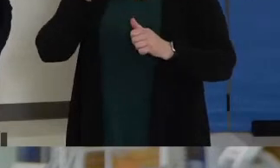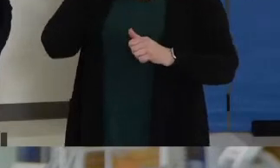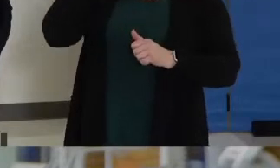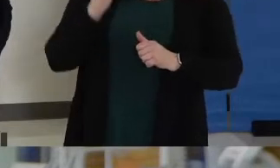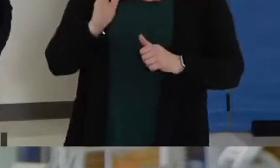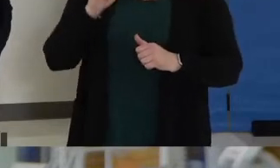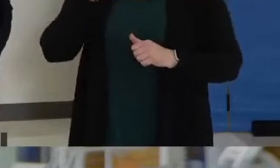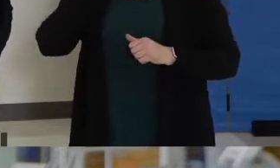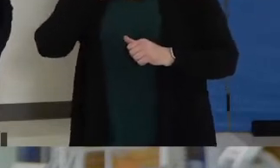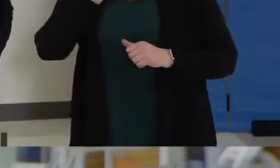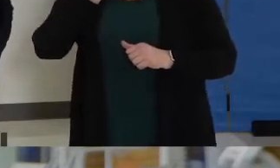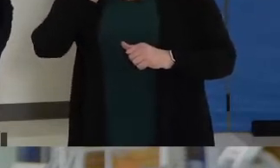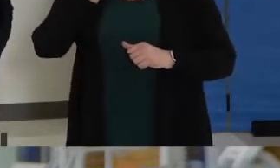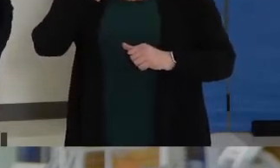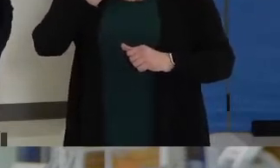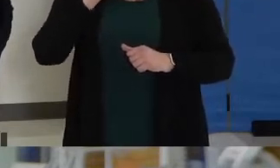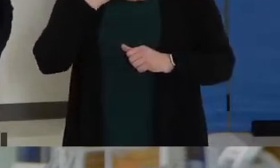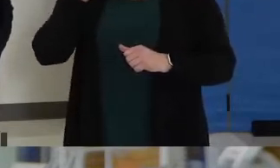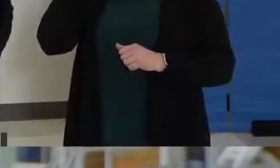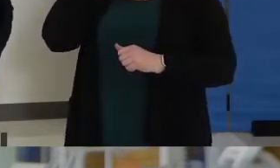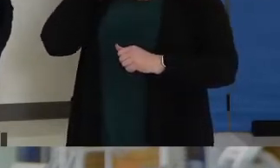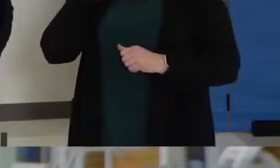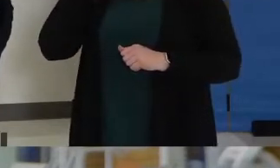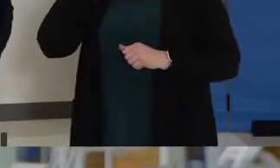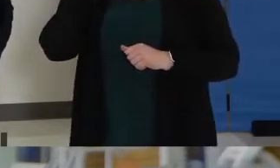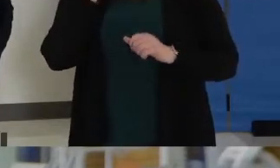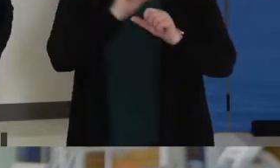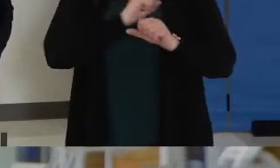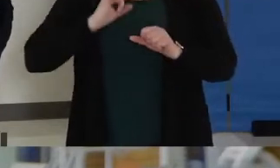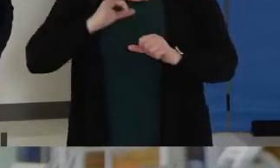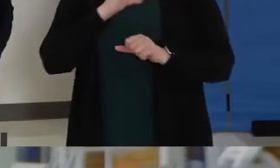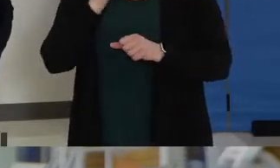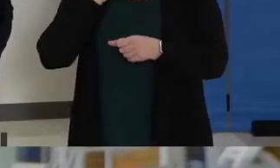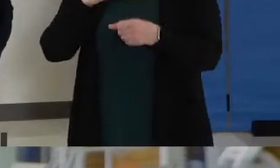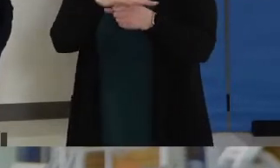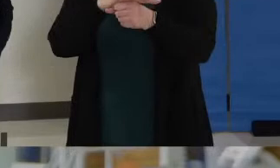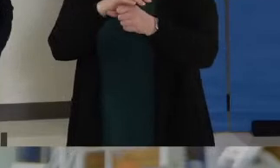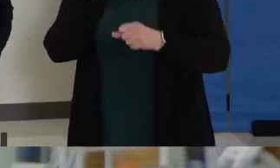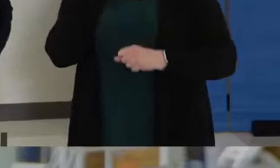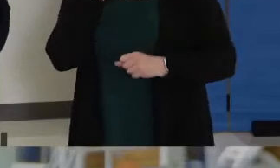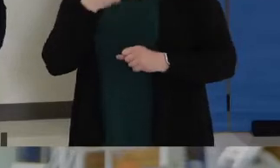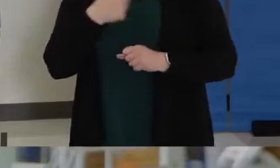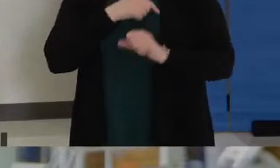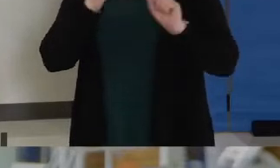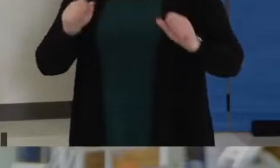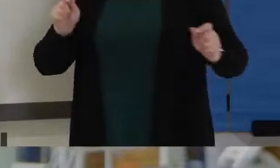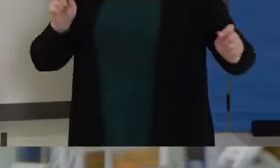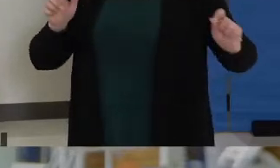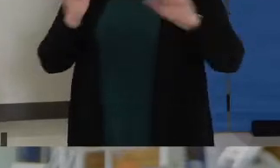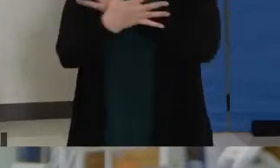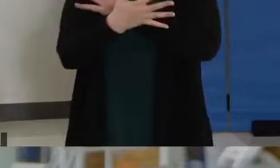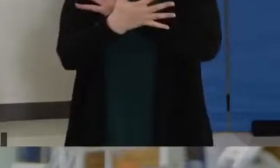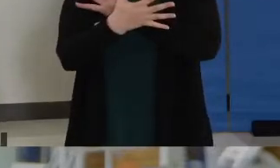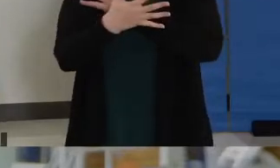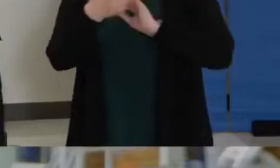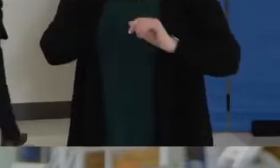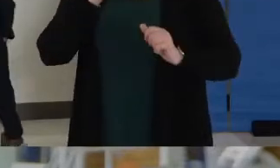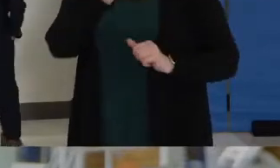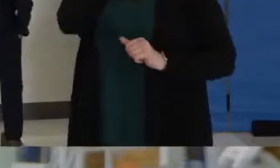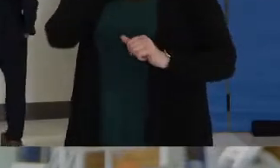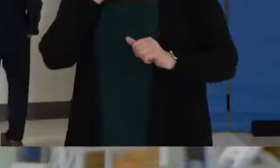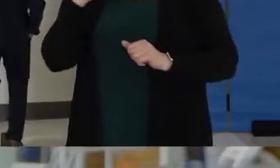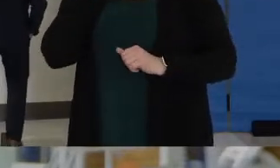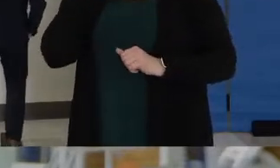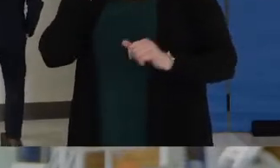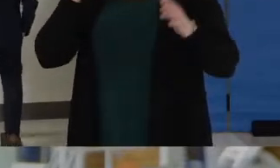the governor's staff, and local government, we will be able to make a change, because that is what